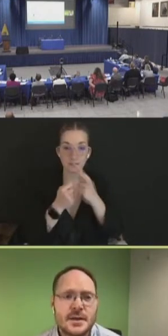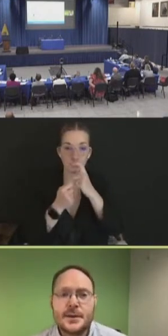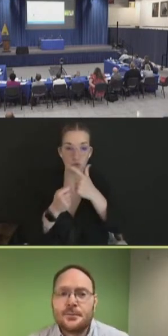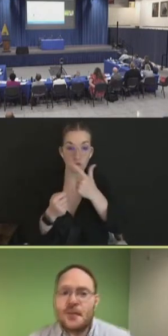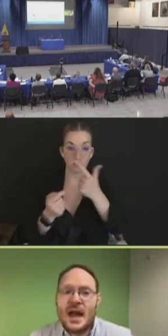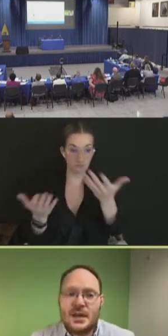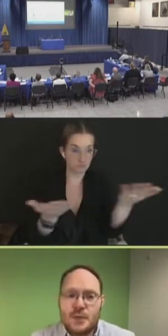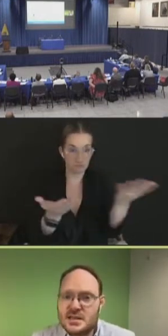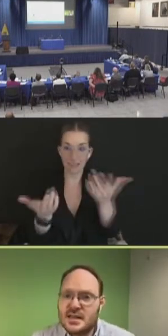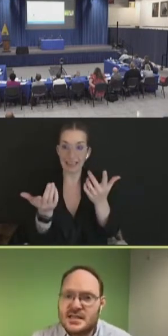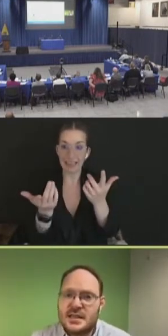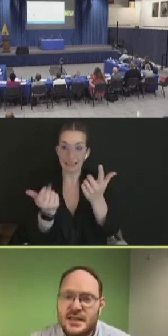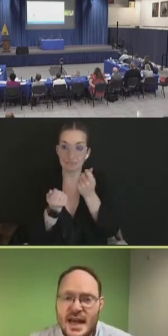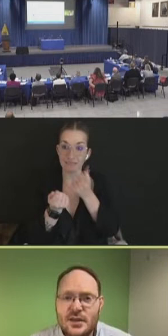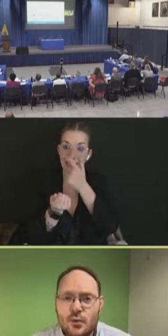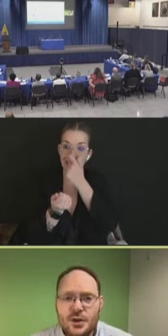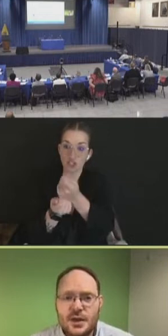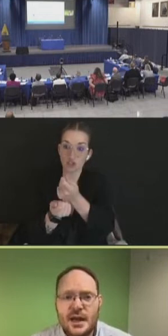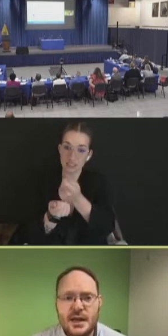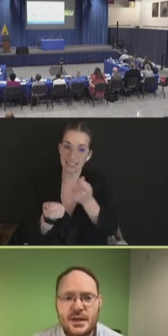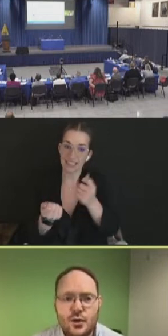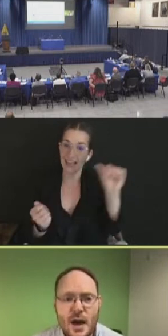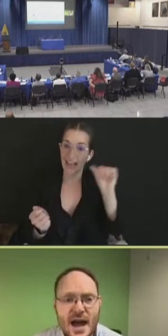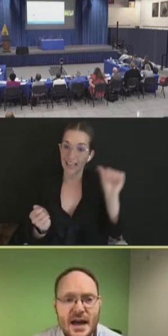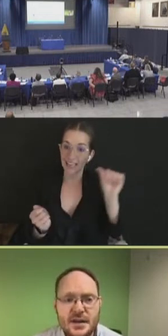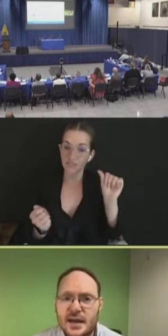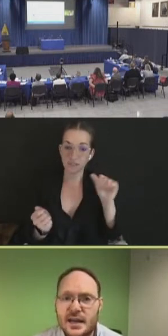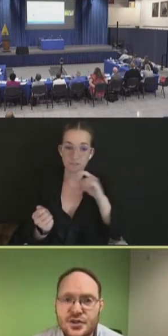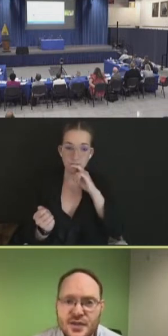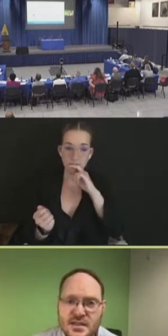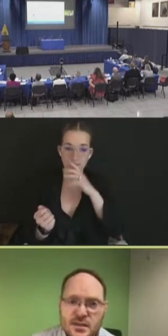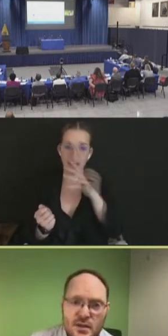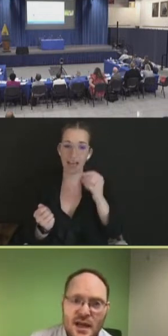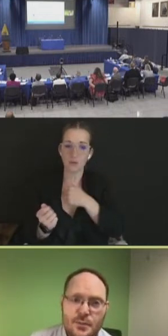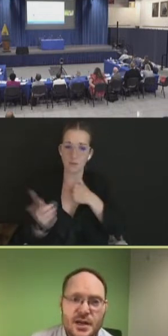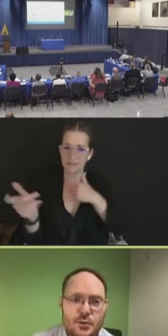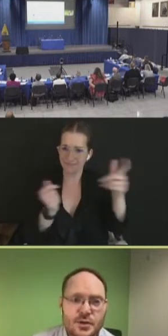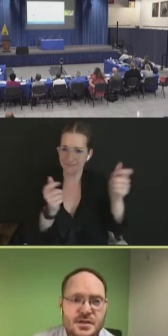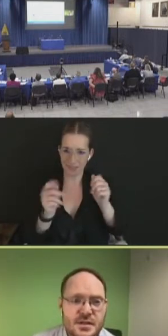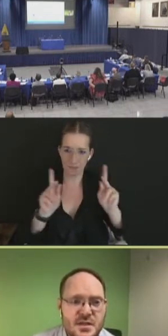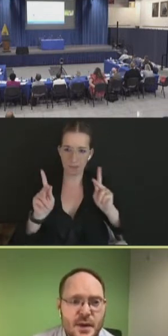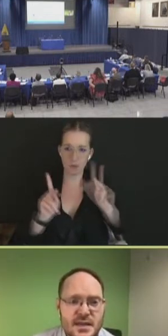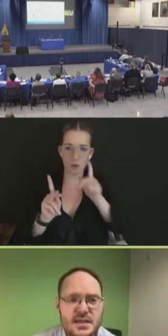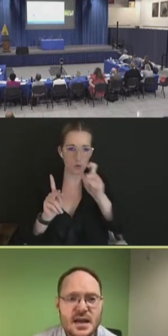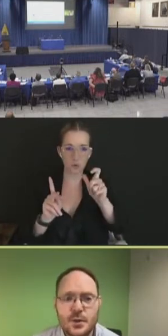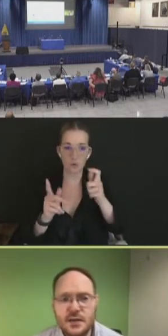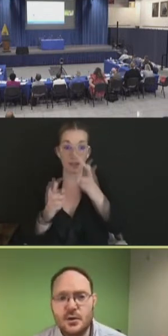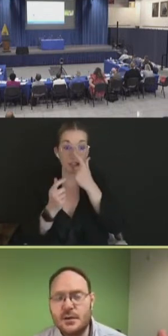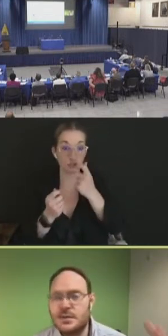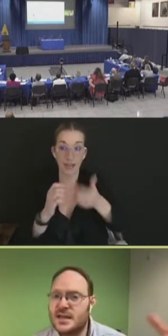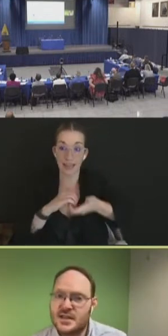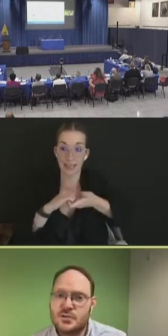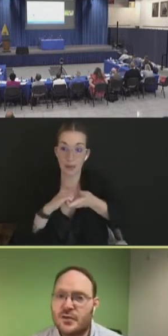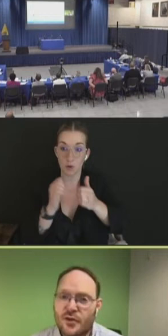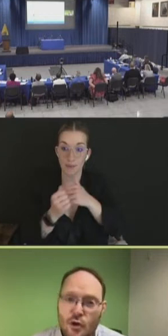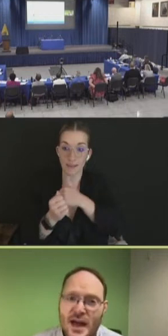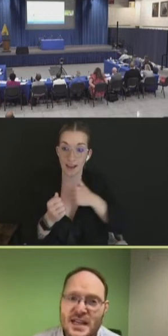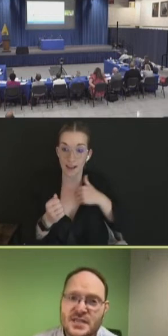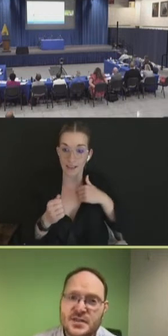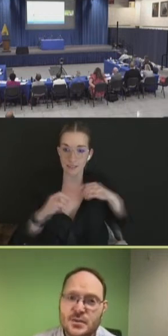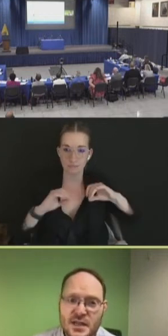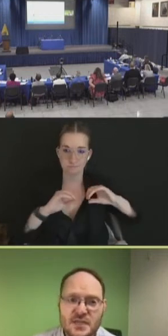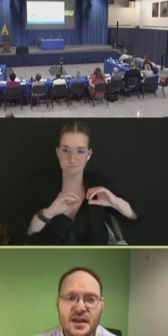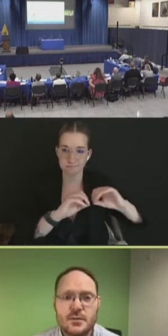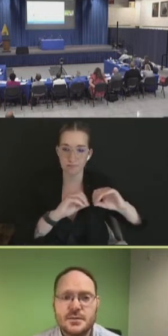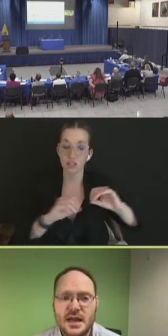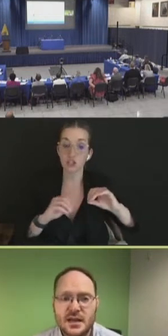technologies. And we solicited anyone who had interest in collaborating with us in this space. And we were able to take some of our own